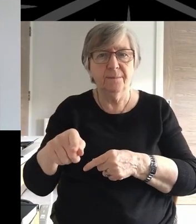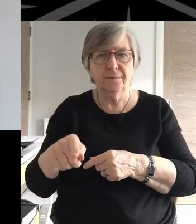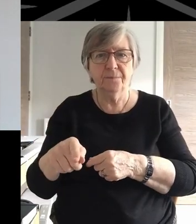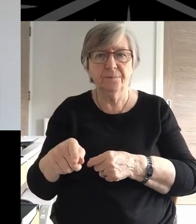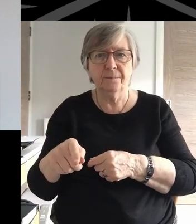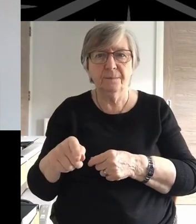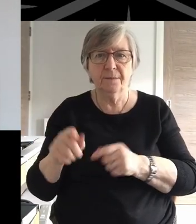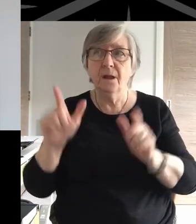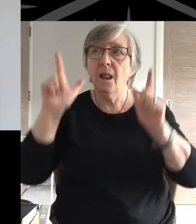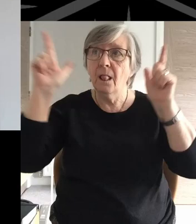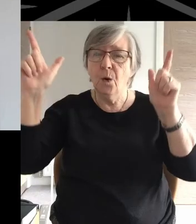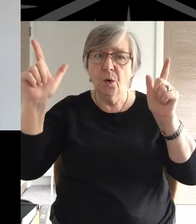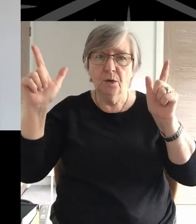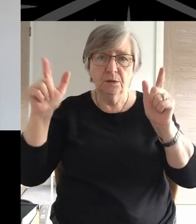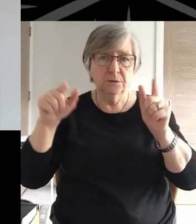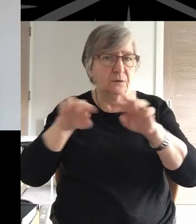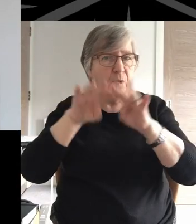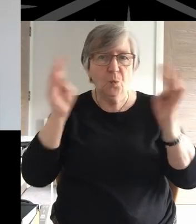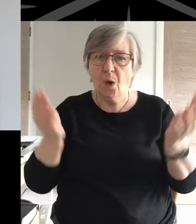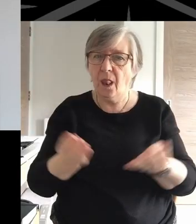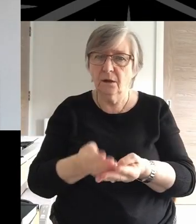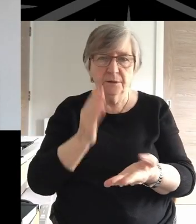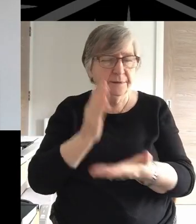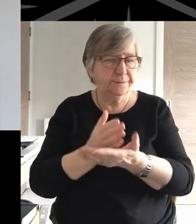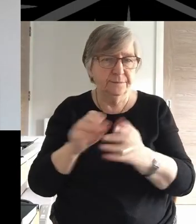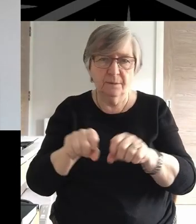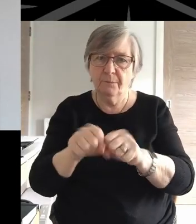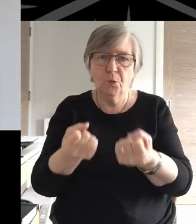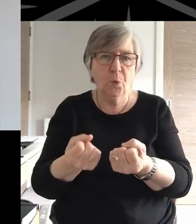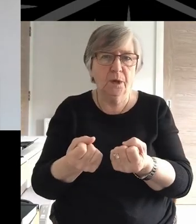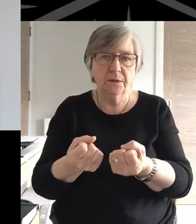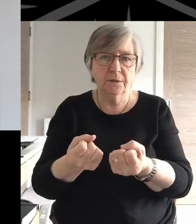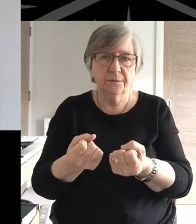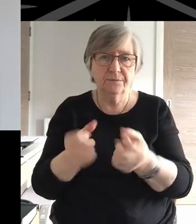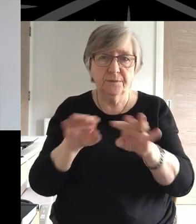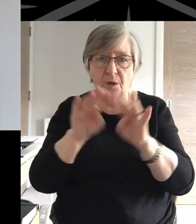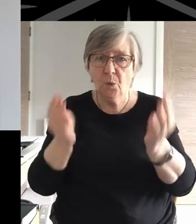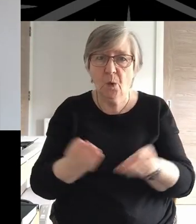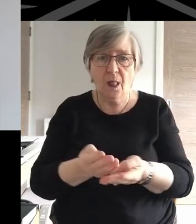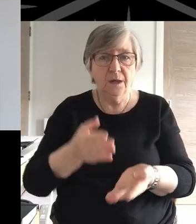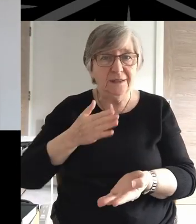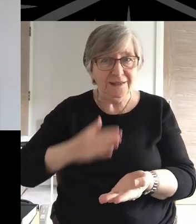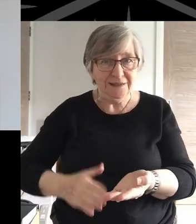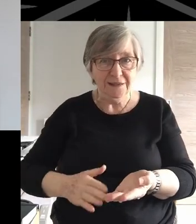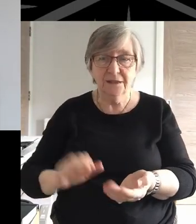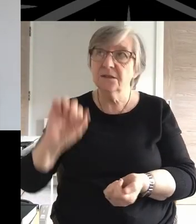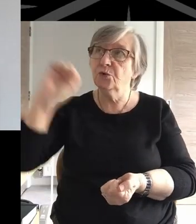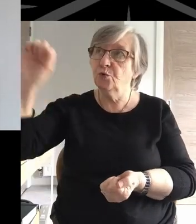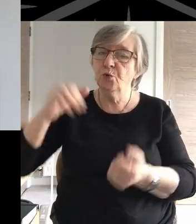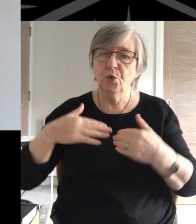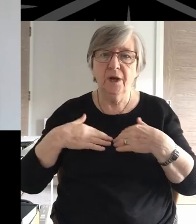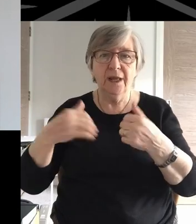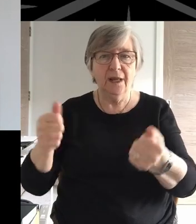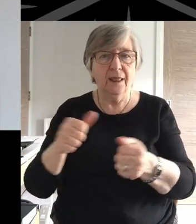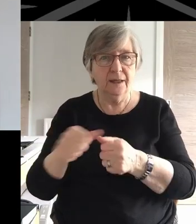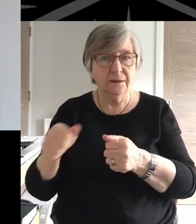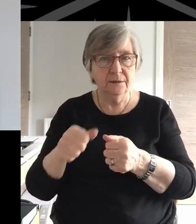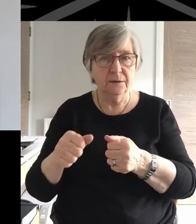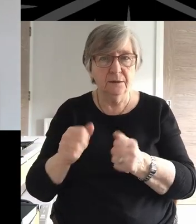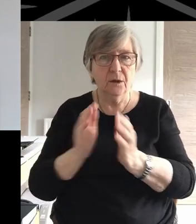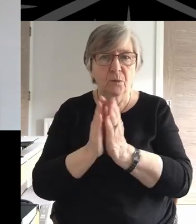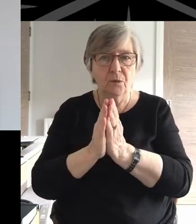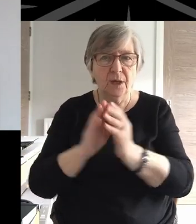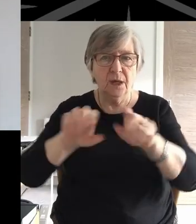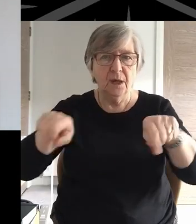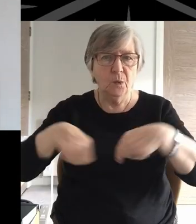Lord, in a world that is broken, in a world that needs healing, we pray that we would see your work be